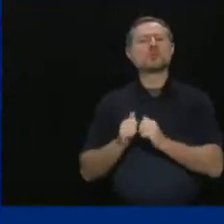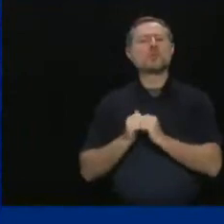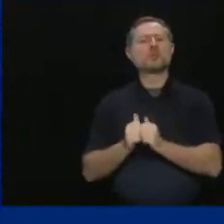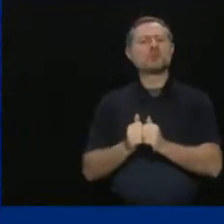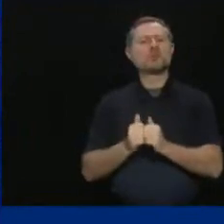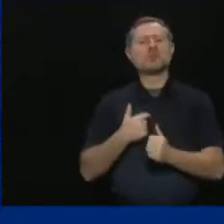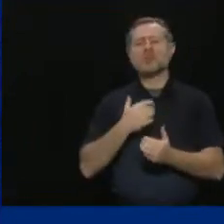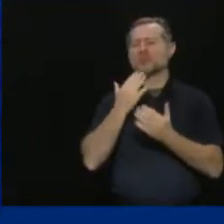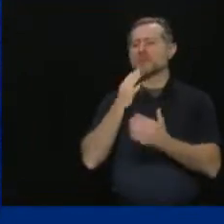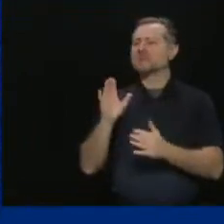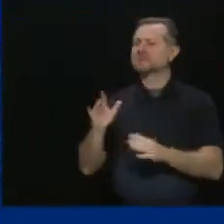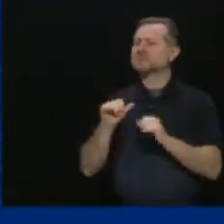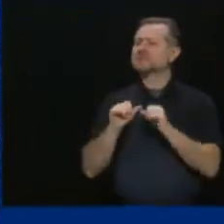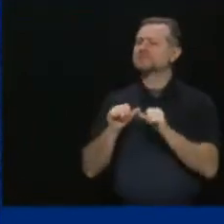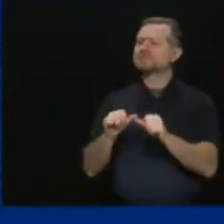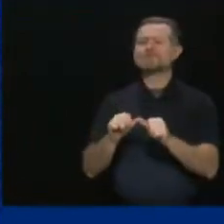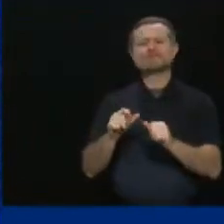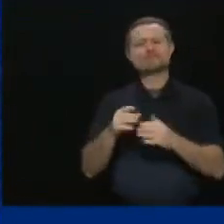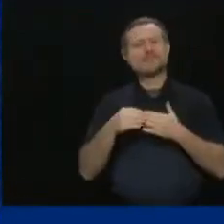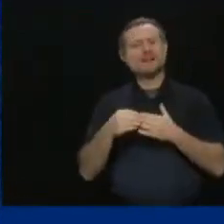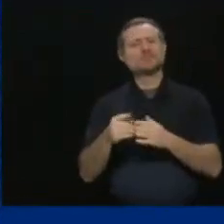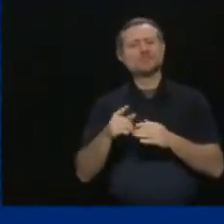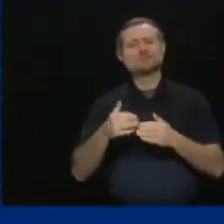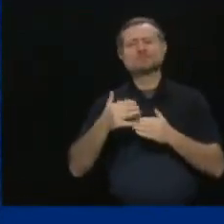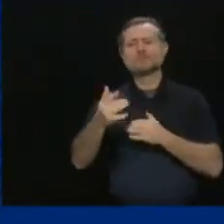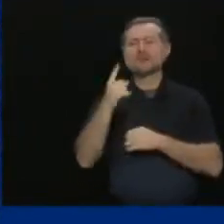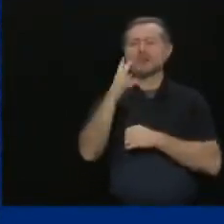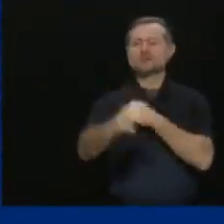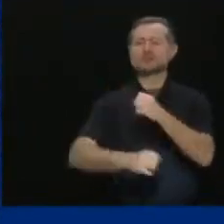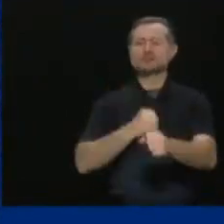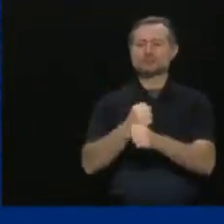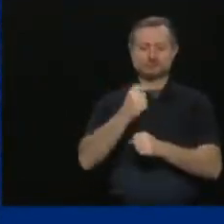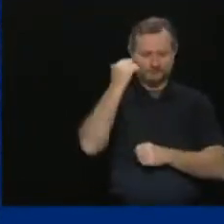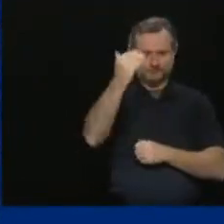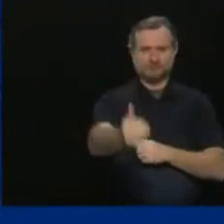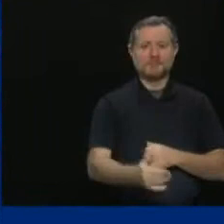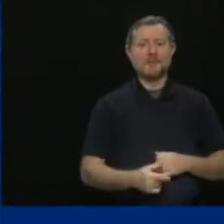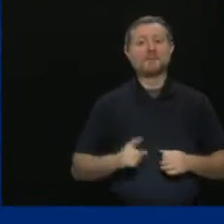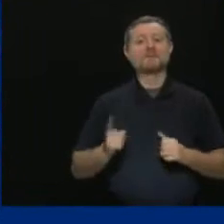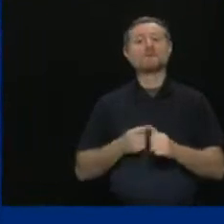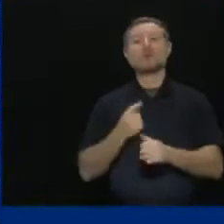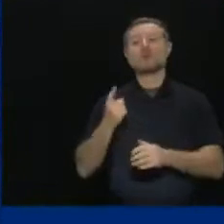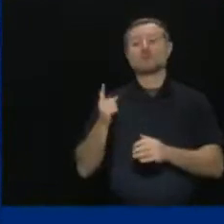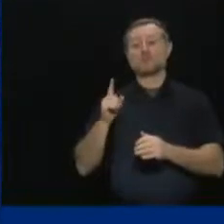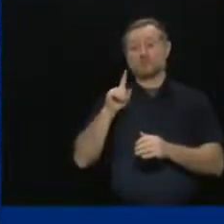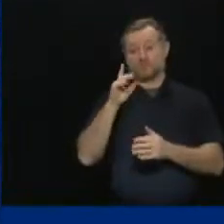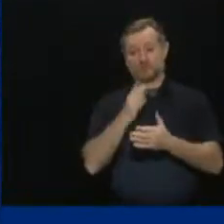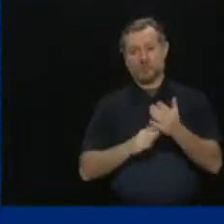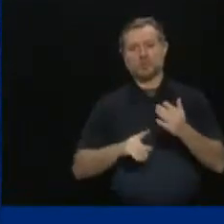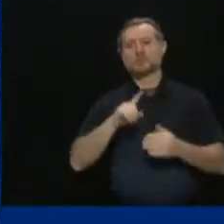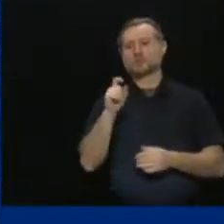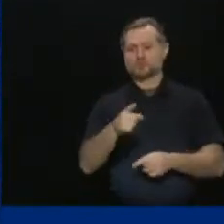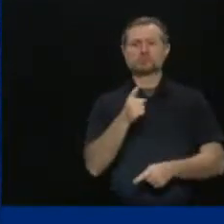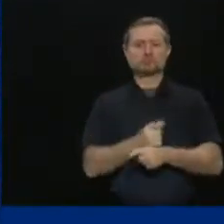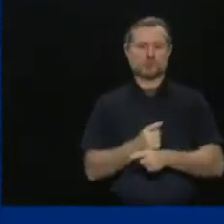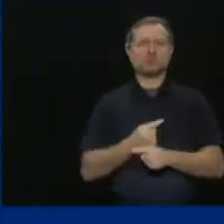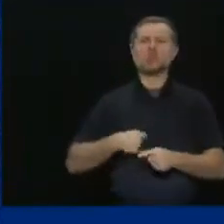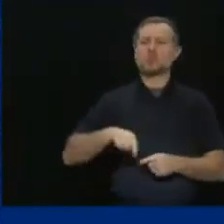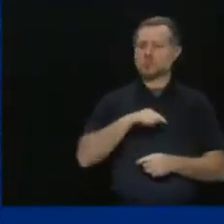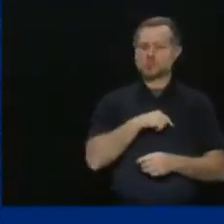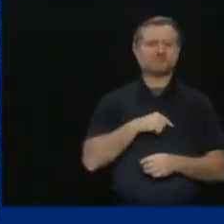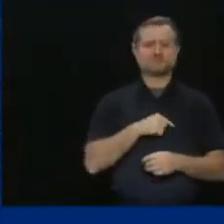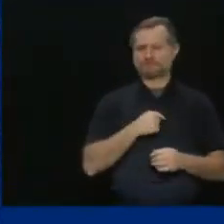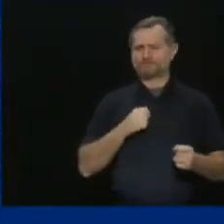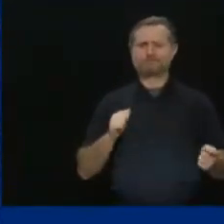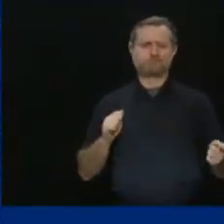lead us heading into the next 100 years. And the first part of your question, you're absolutely right. I mean, we made changes from day one. I didn't